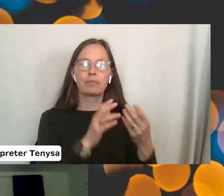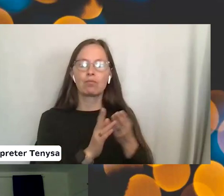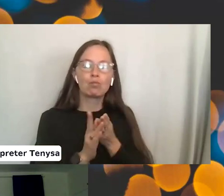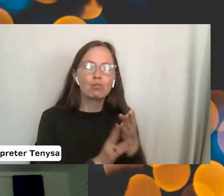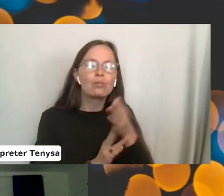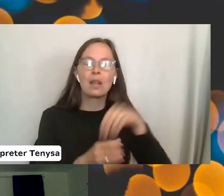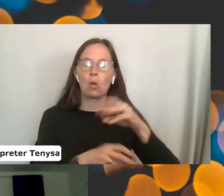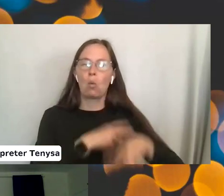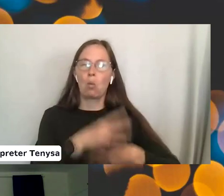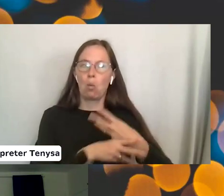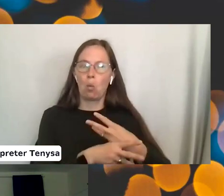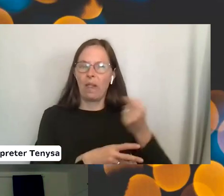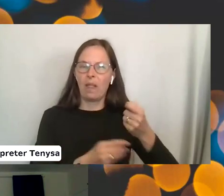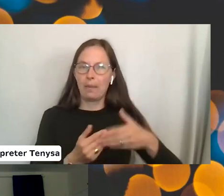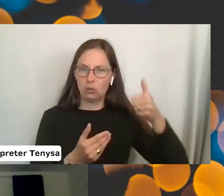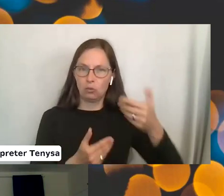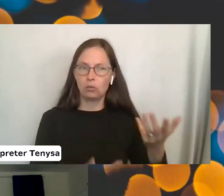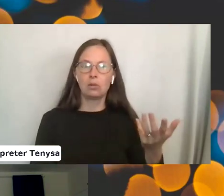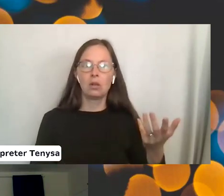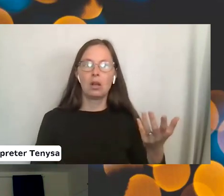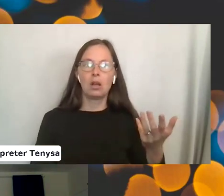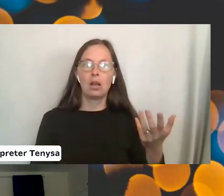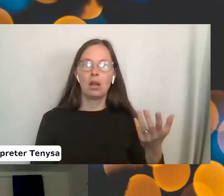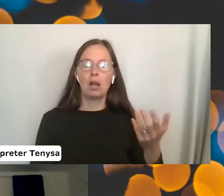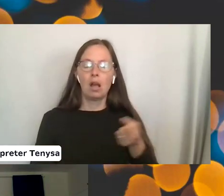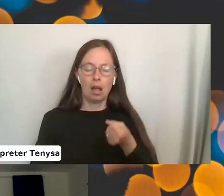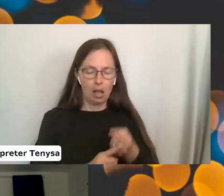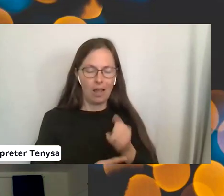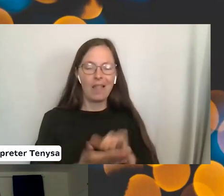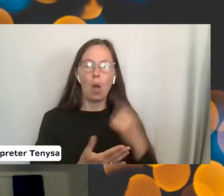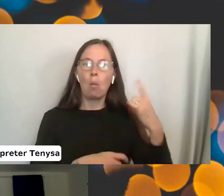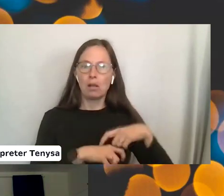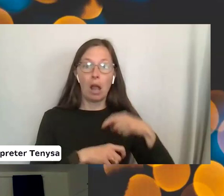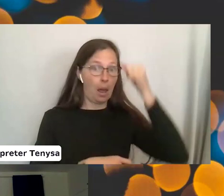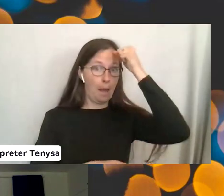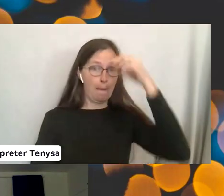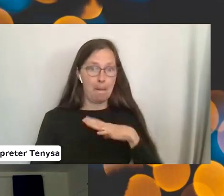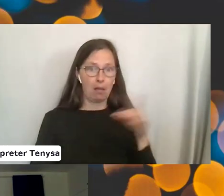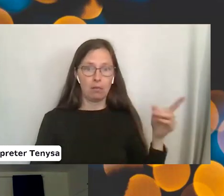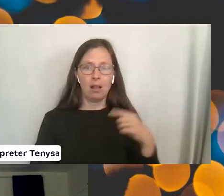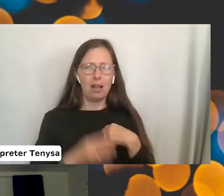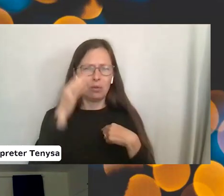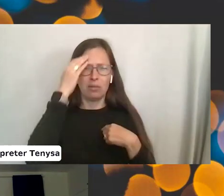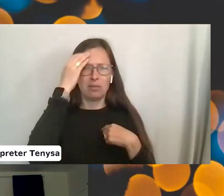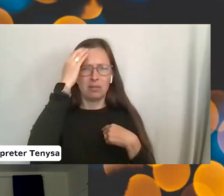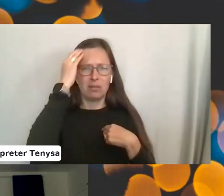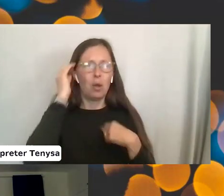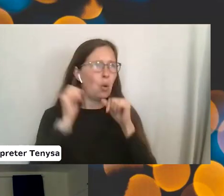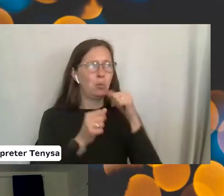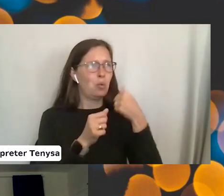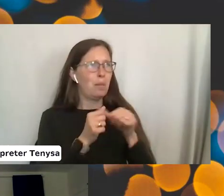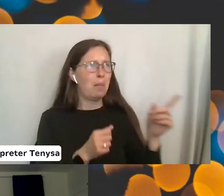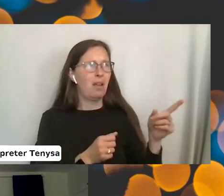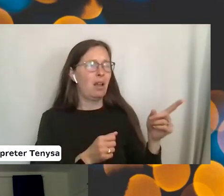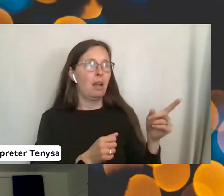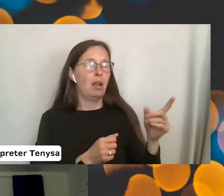more easily. And it was only this one time where a man who was, I don't remember him being particularly